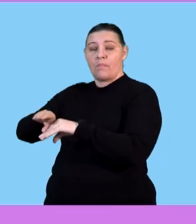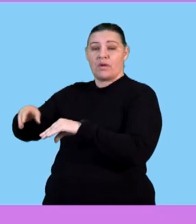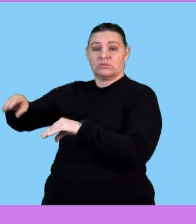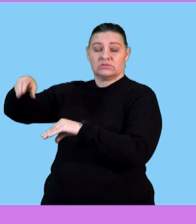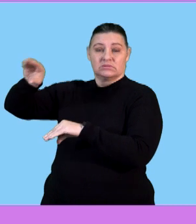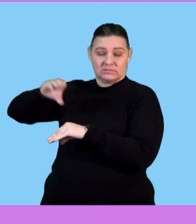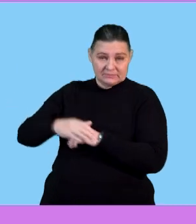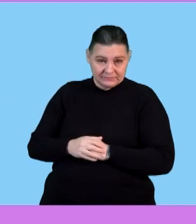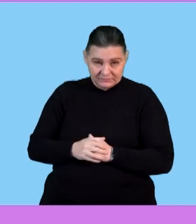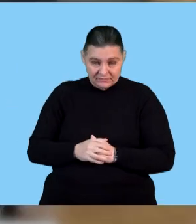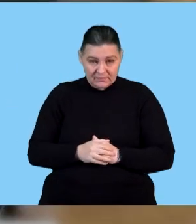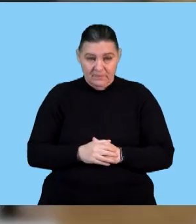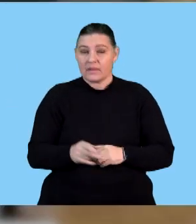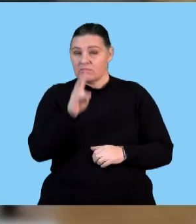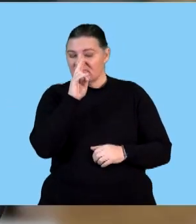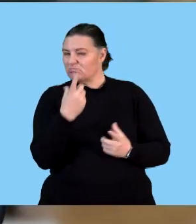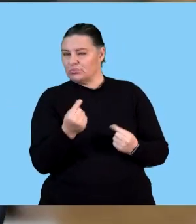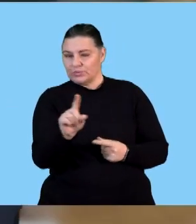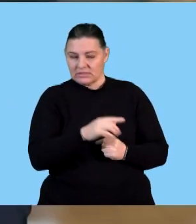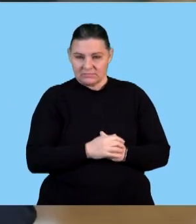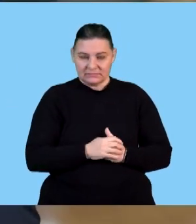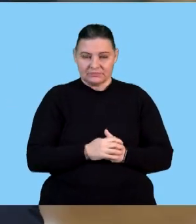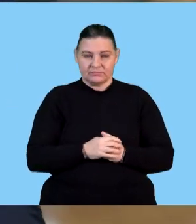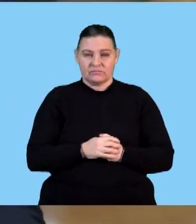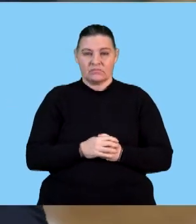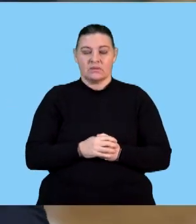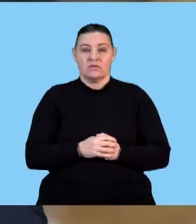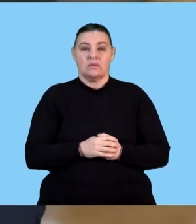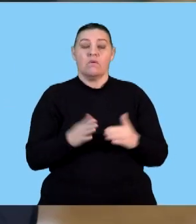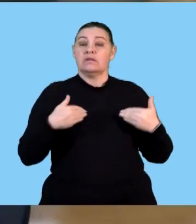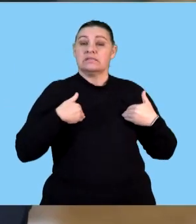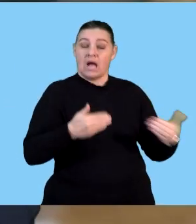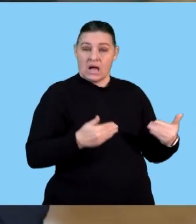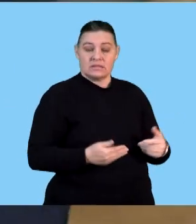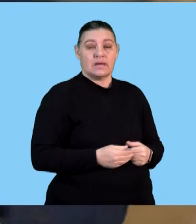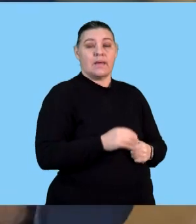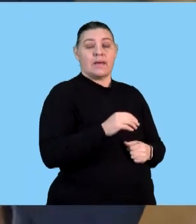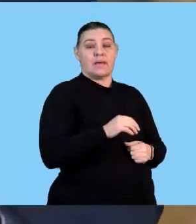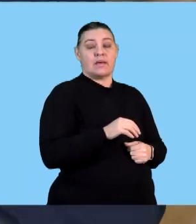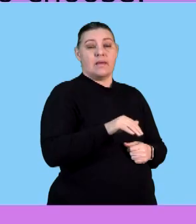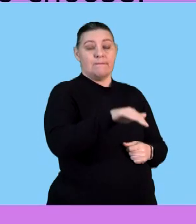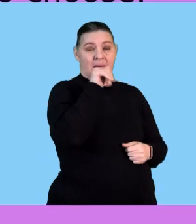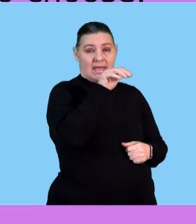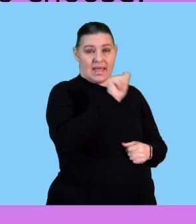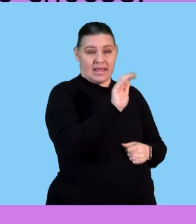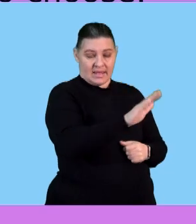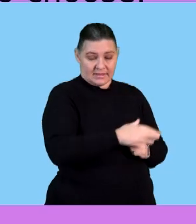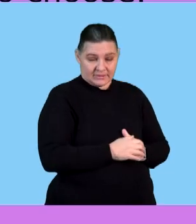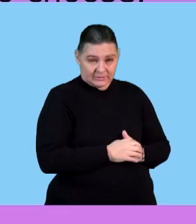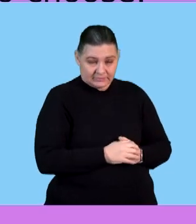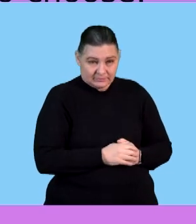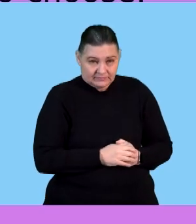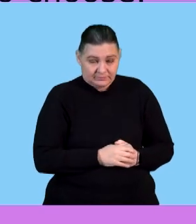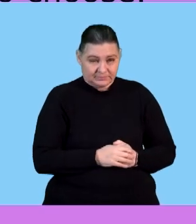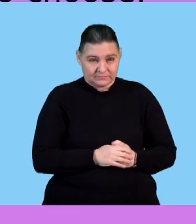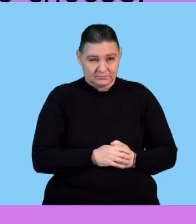interest. So let's see what we've got to do here. I'm going to start with Bank A. So for Bank A,